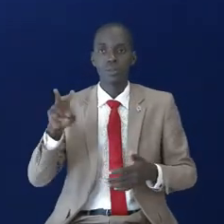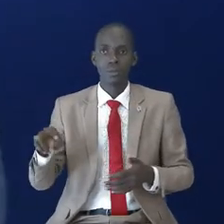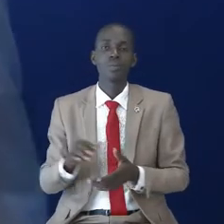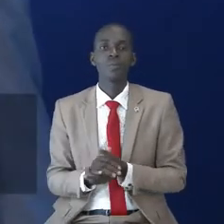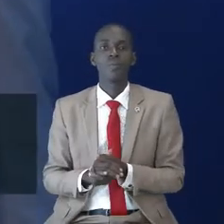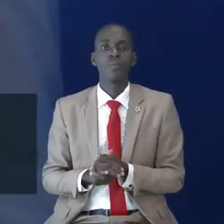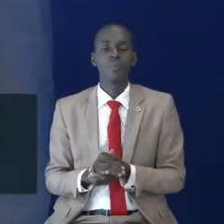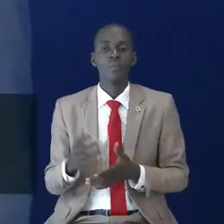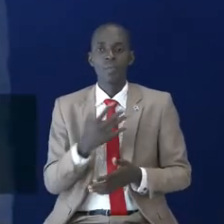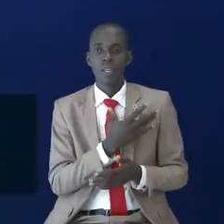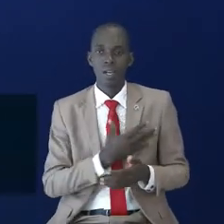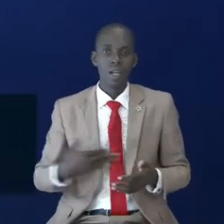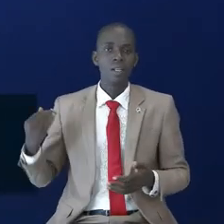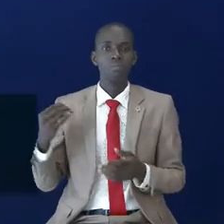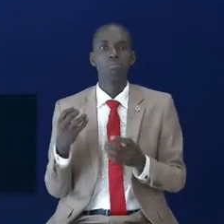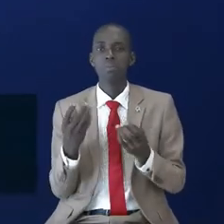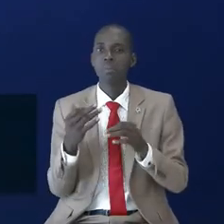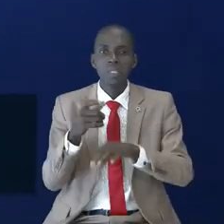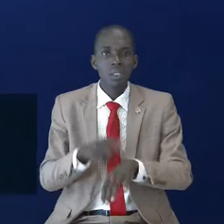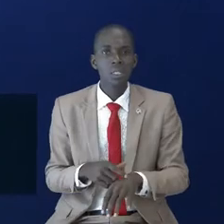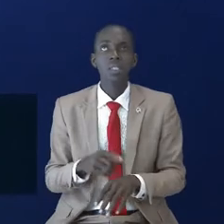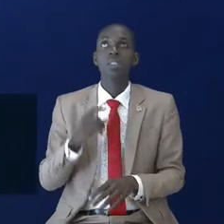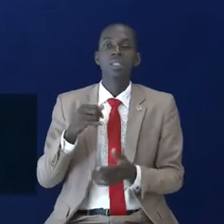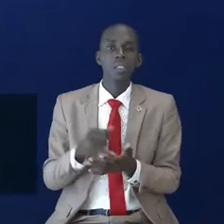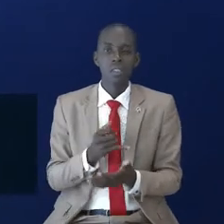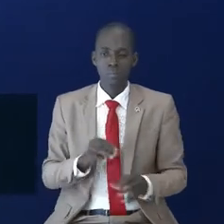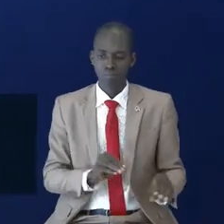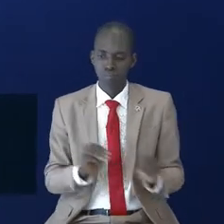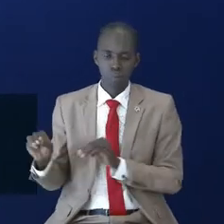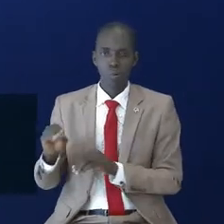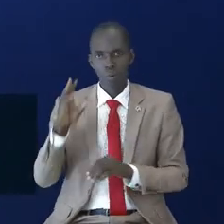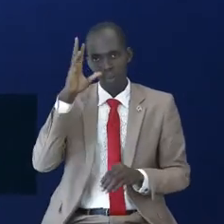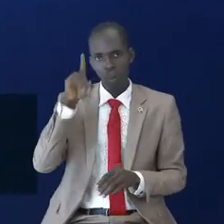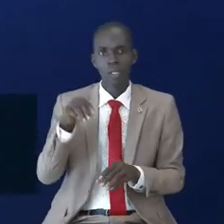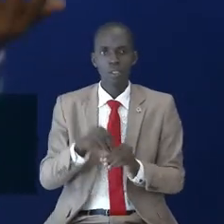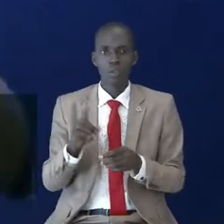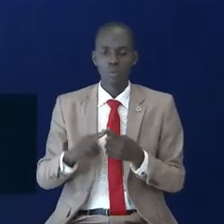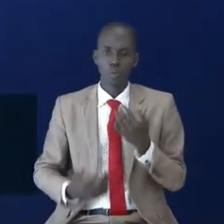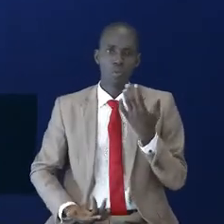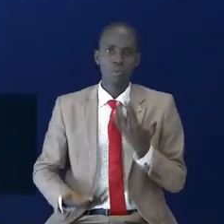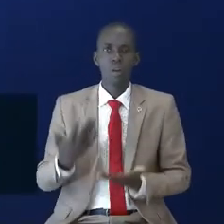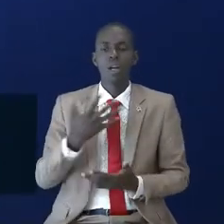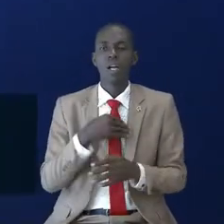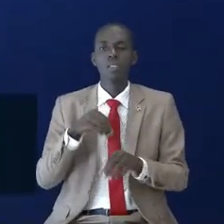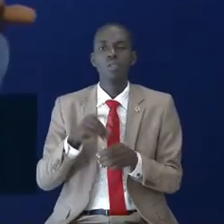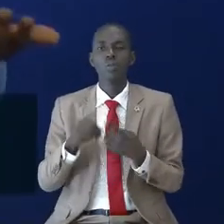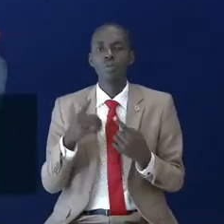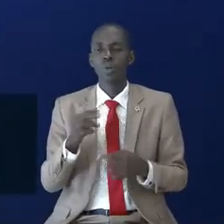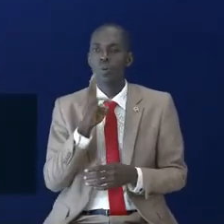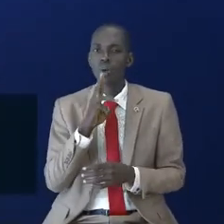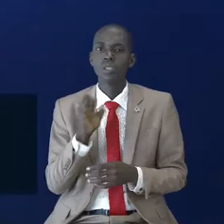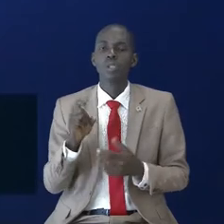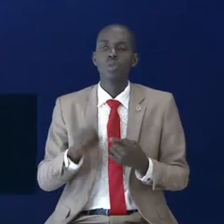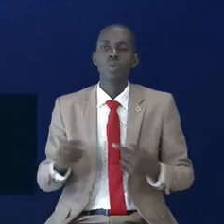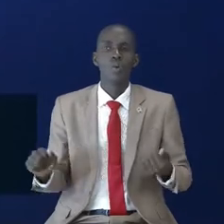and oftentimes it cast him into the fire and into the waters to